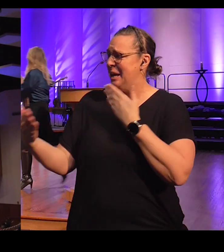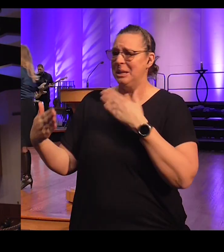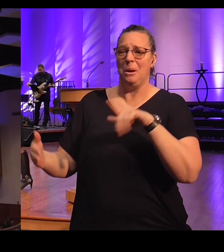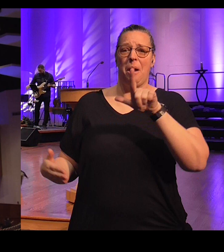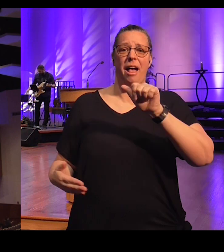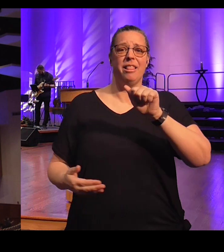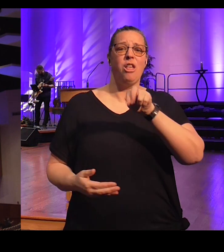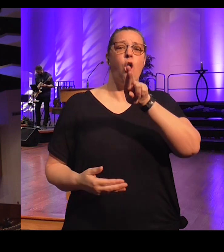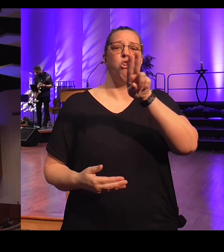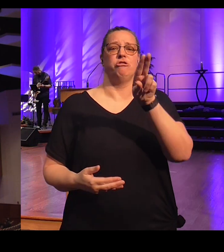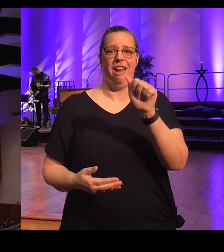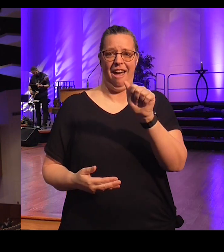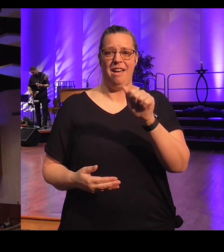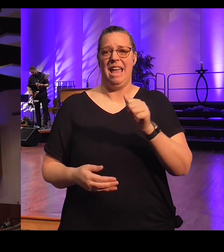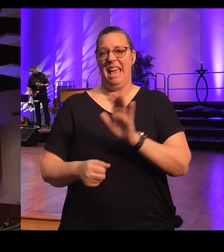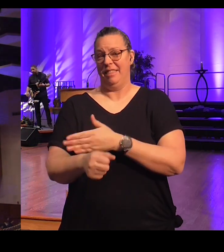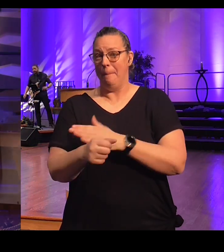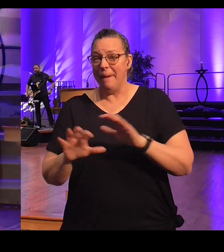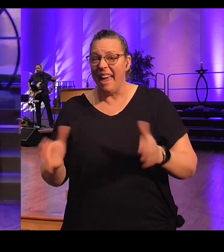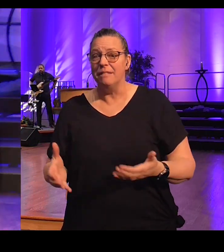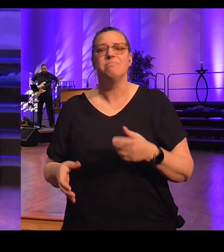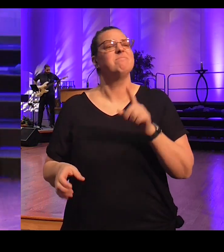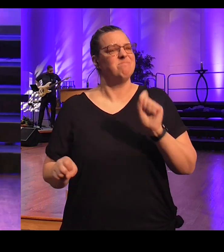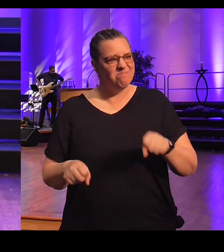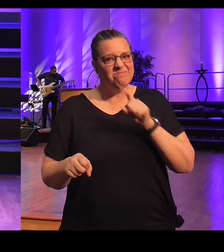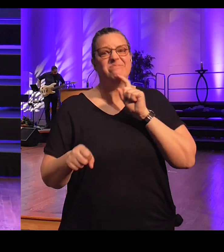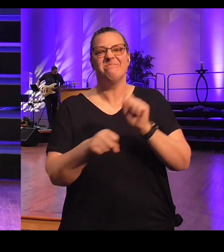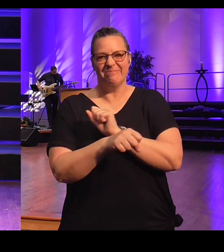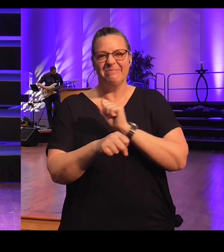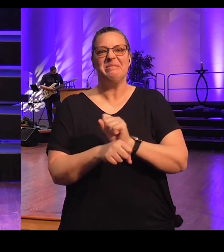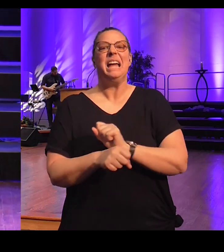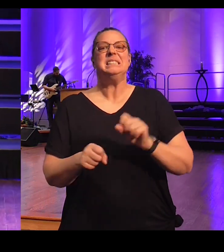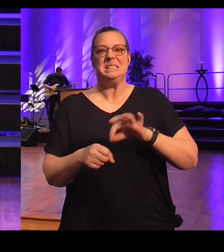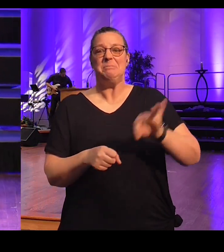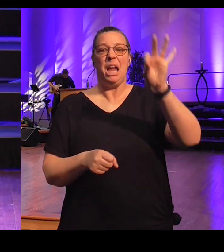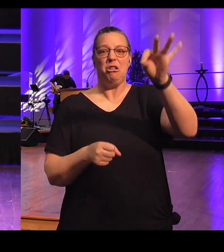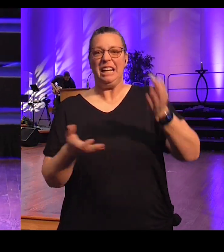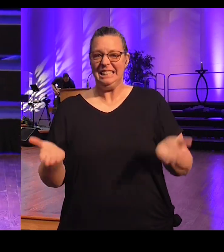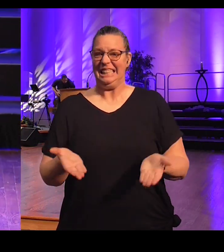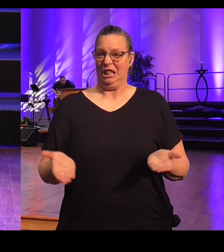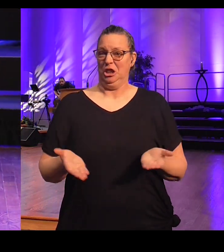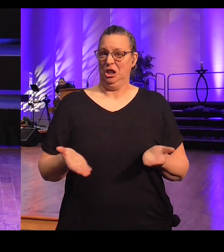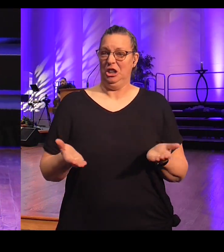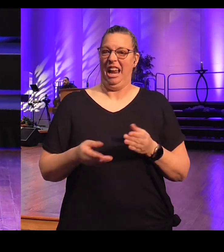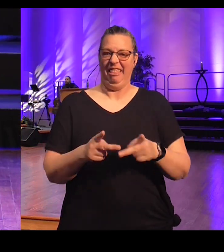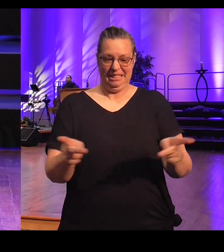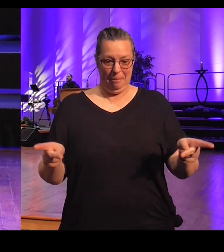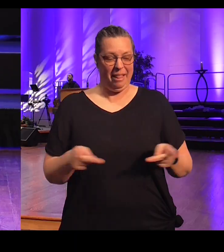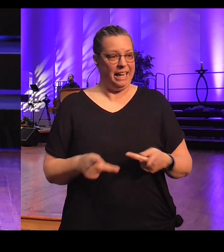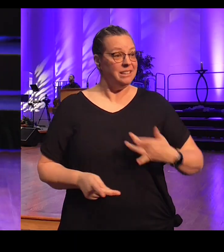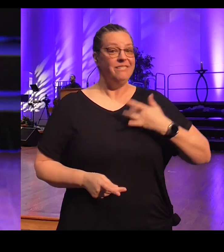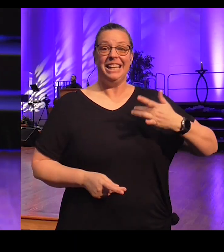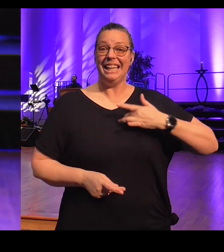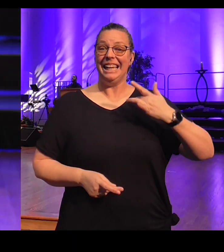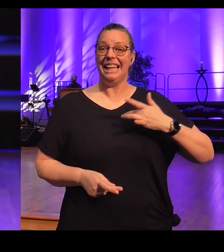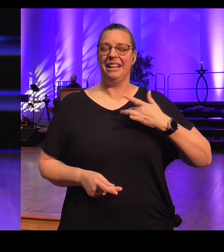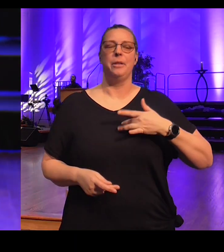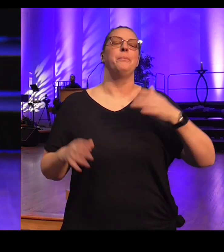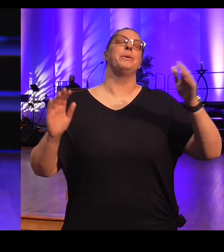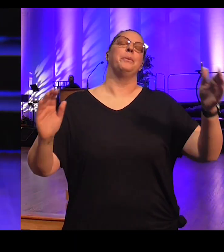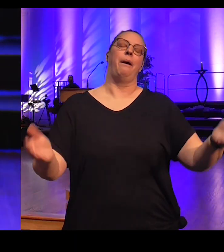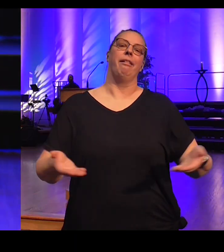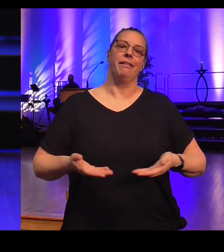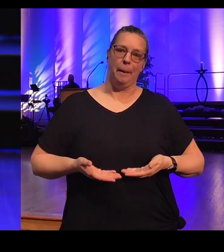Thank you, Laura and our band. Spirit is right here in this space. I can feel it.